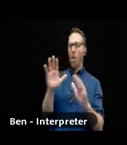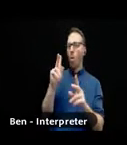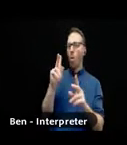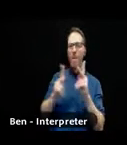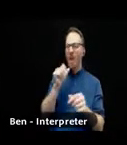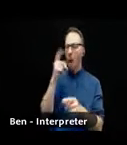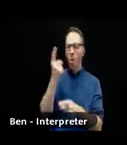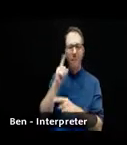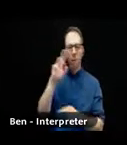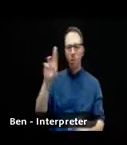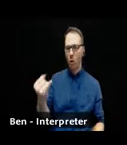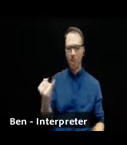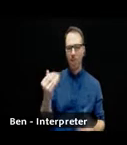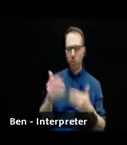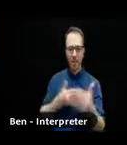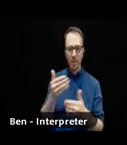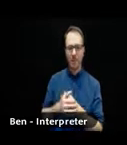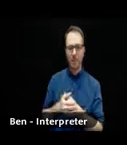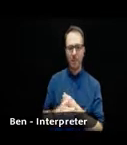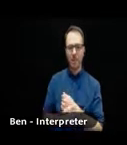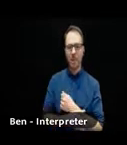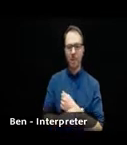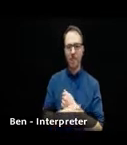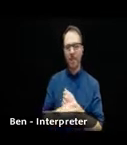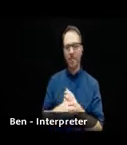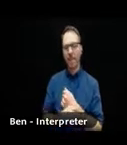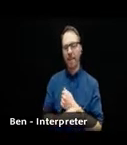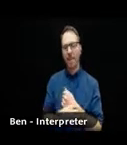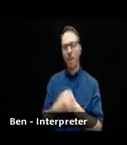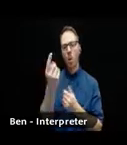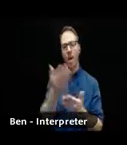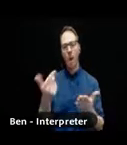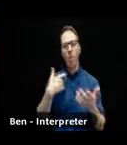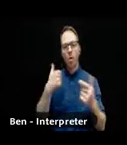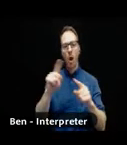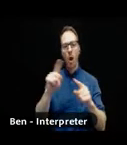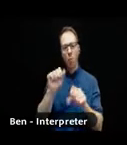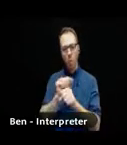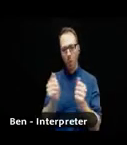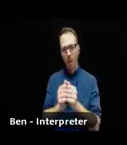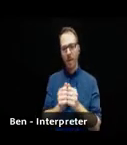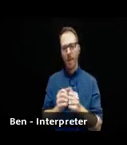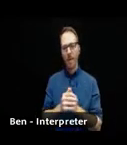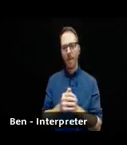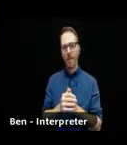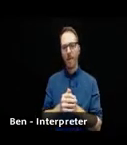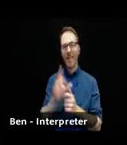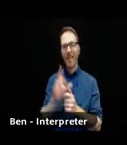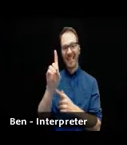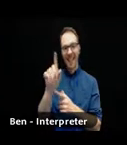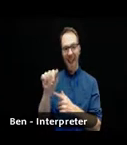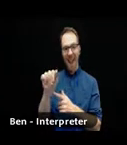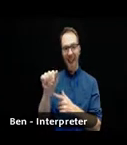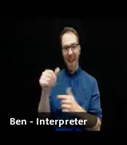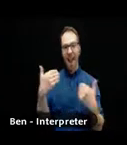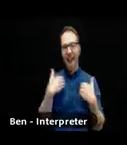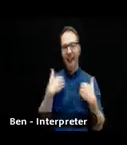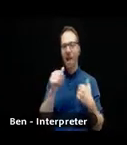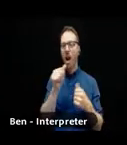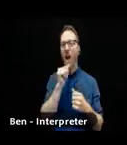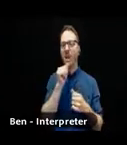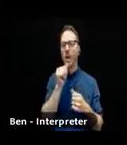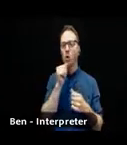restorative justice process. So one of the things that we try to work with is like district attorneys to have a confidentiality agreement,